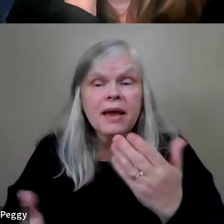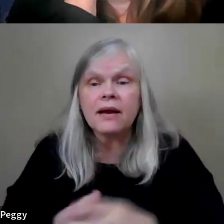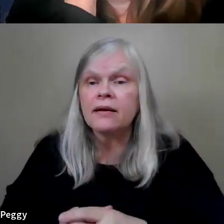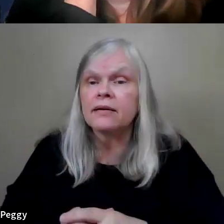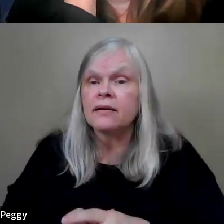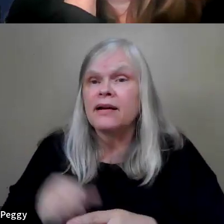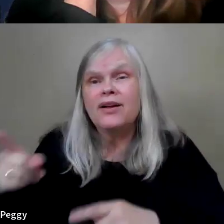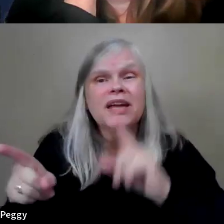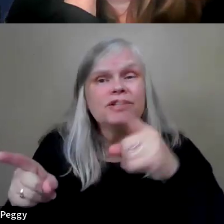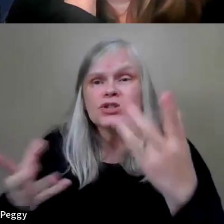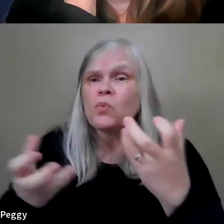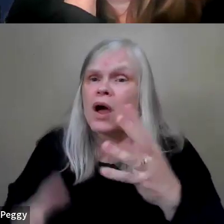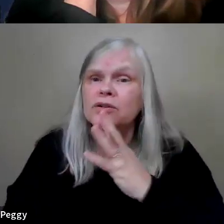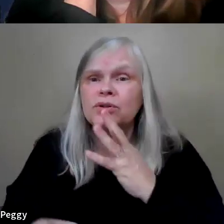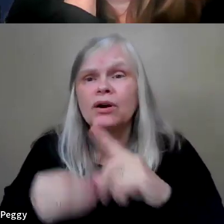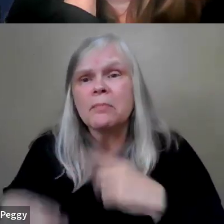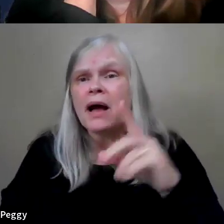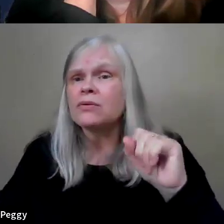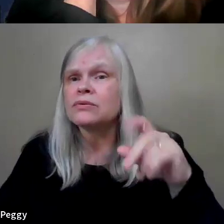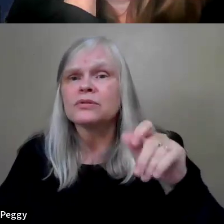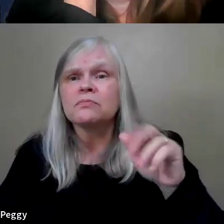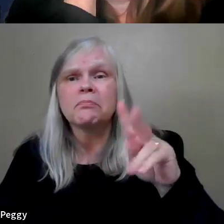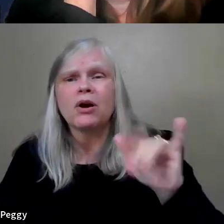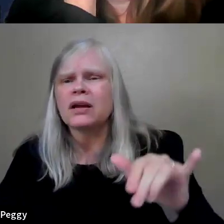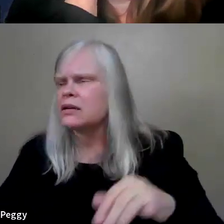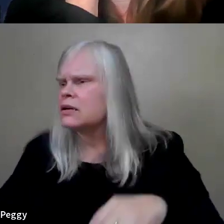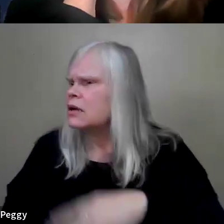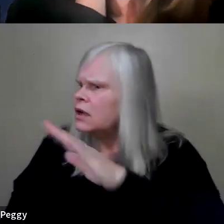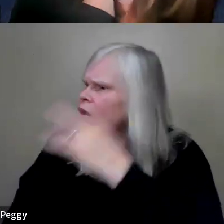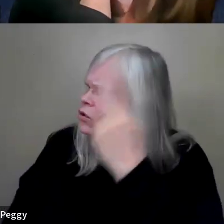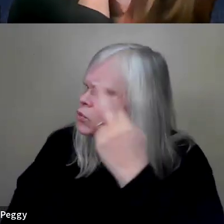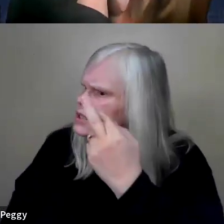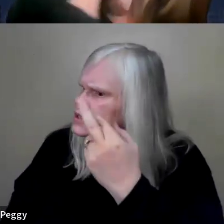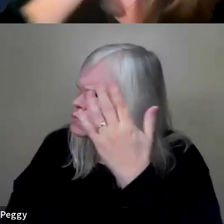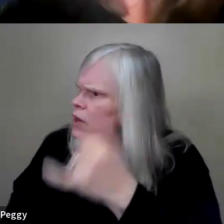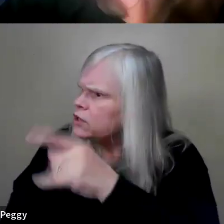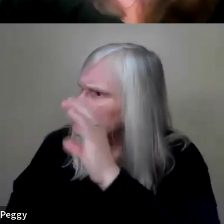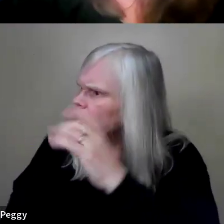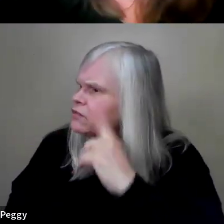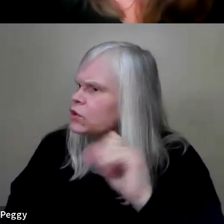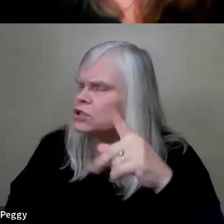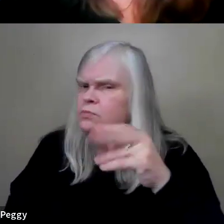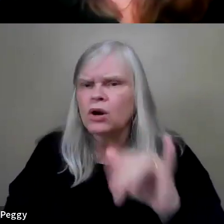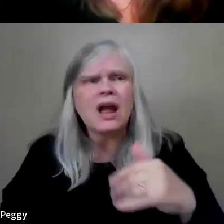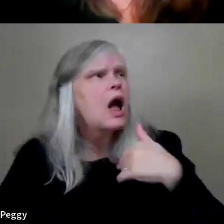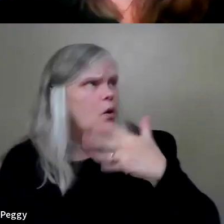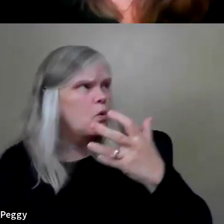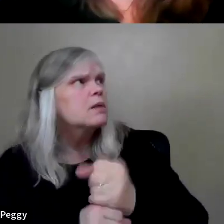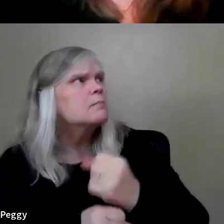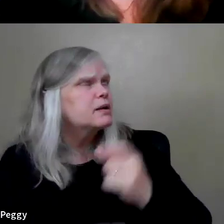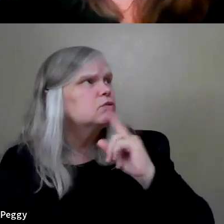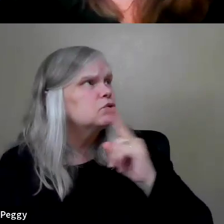they just want to talk about Sparky. Or maybe I say, "Is there a reason you're looking for Sparky?" And they say, "I just want to make sure